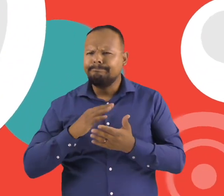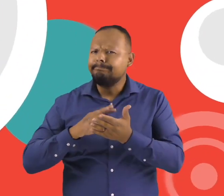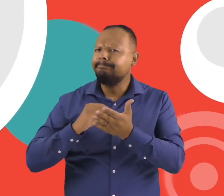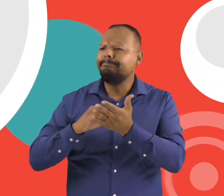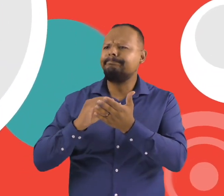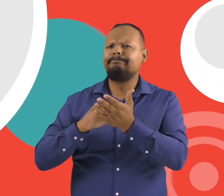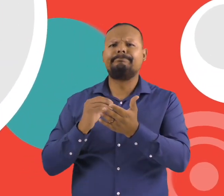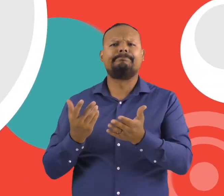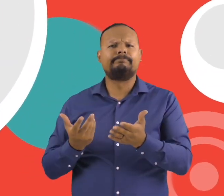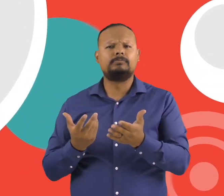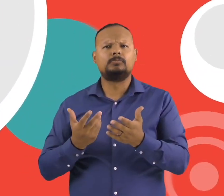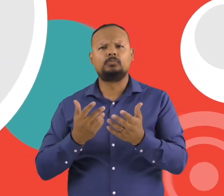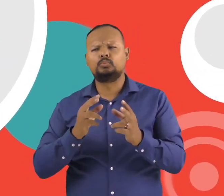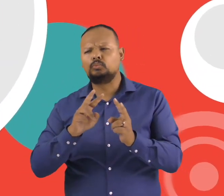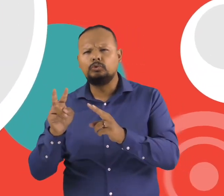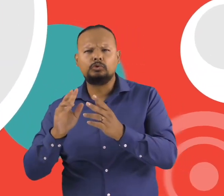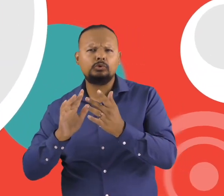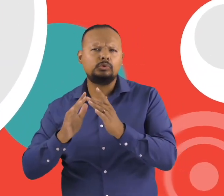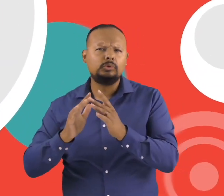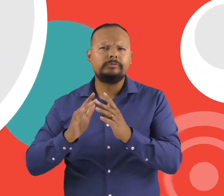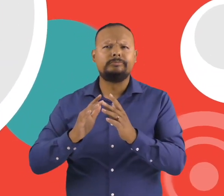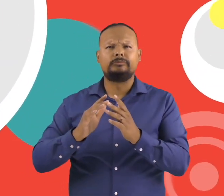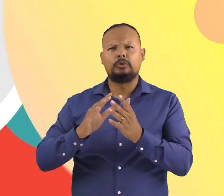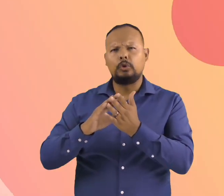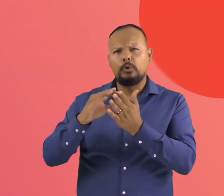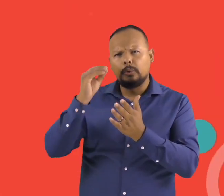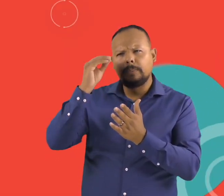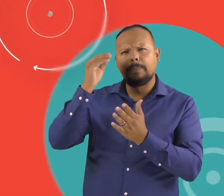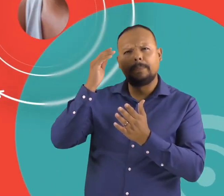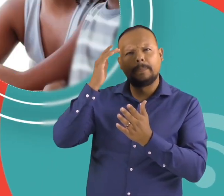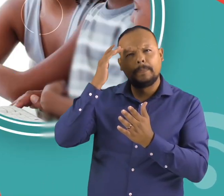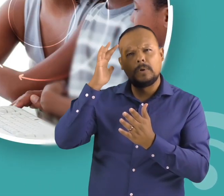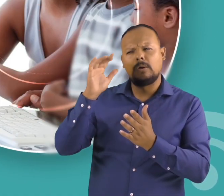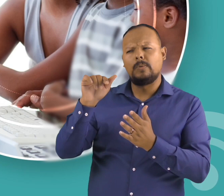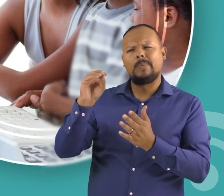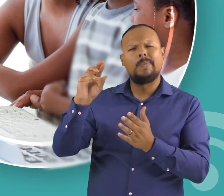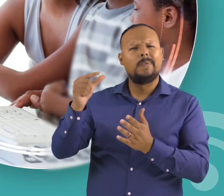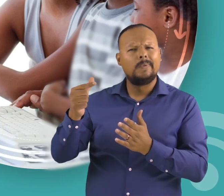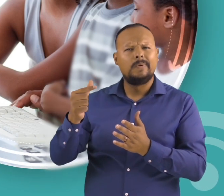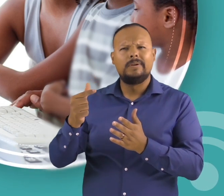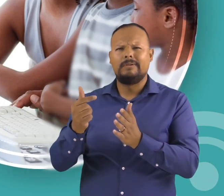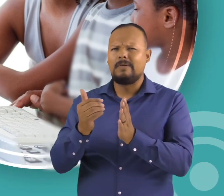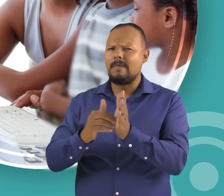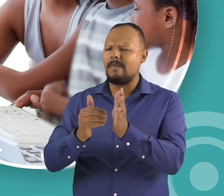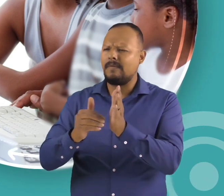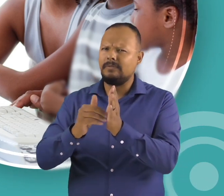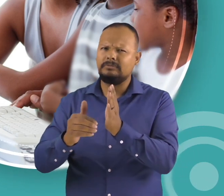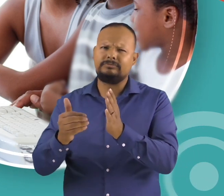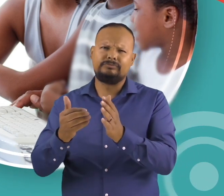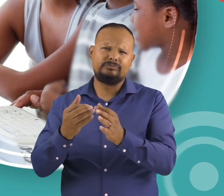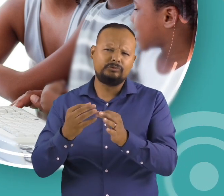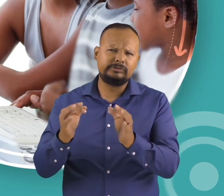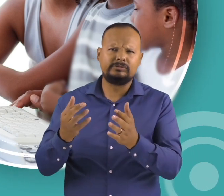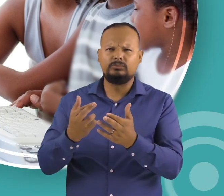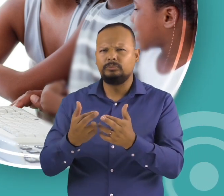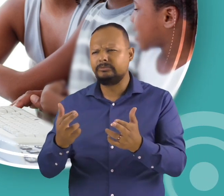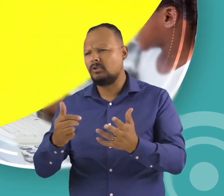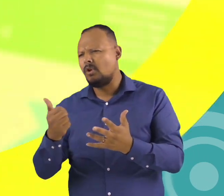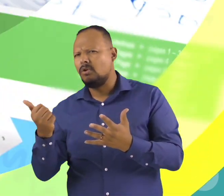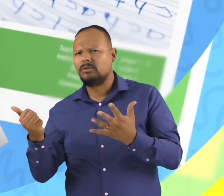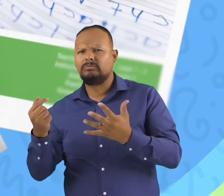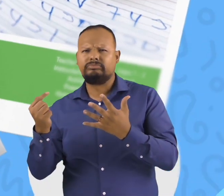Hope you had fun learning with us. Visit us at LearnBright.org for thousands of free